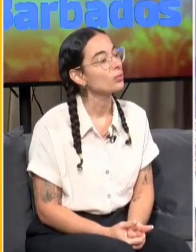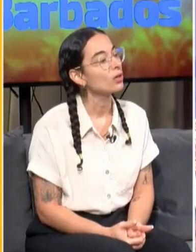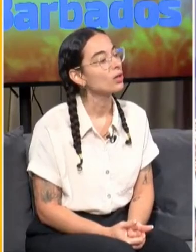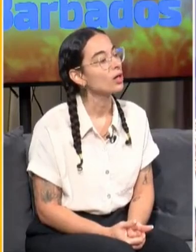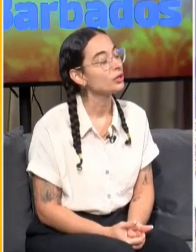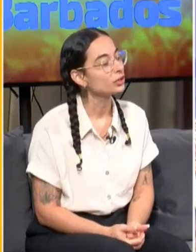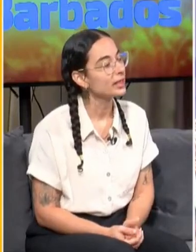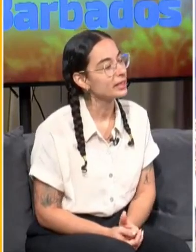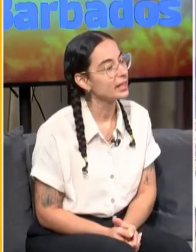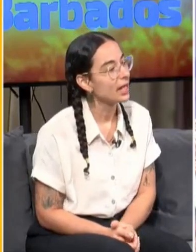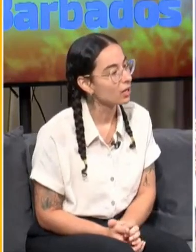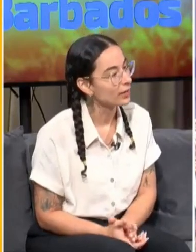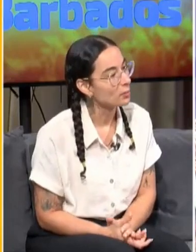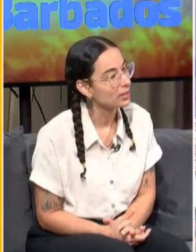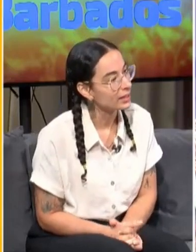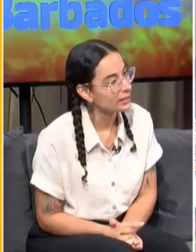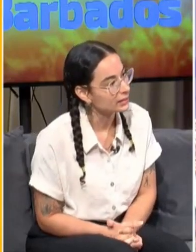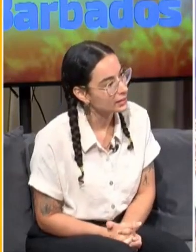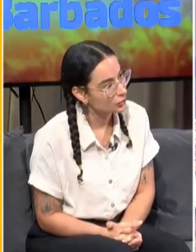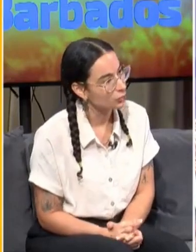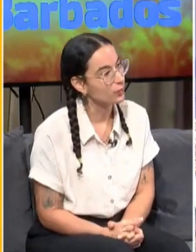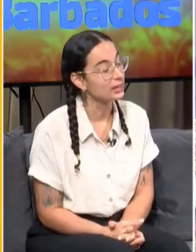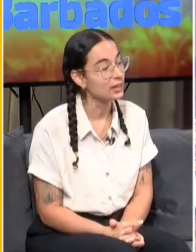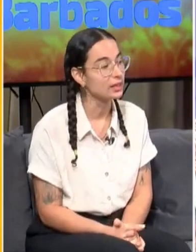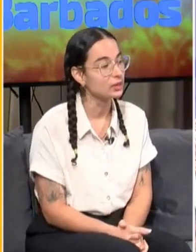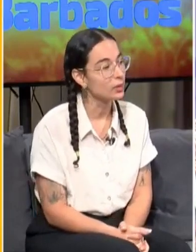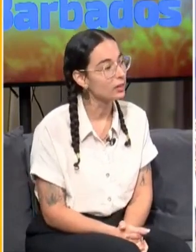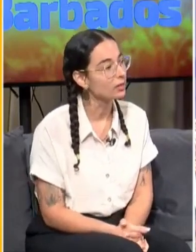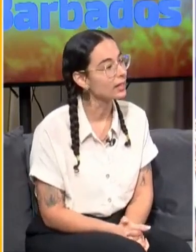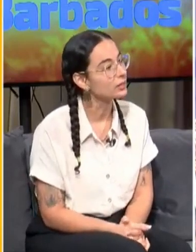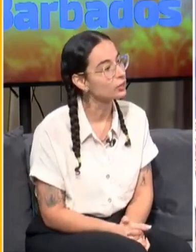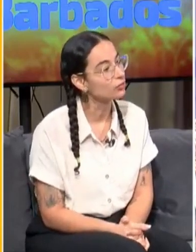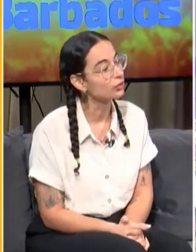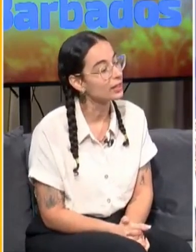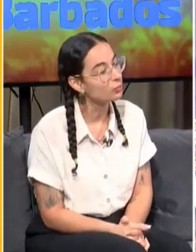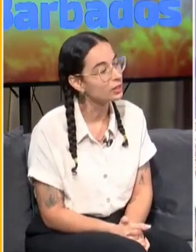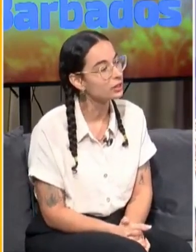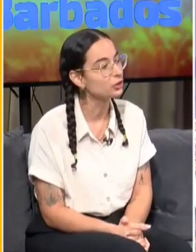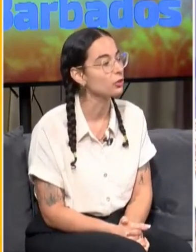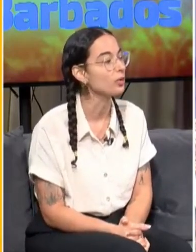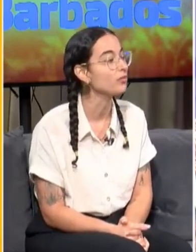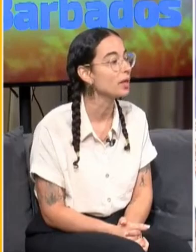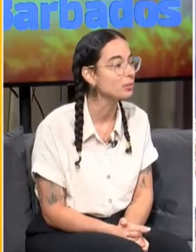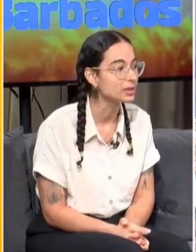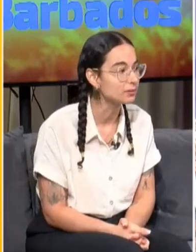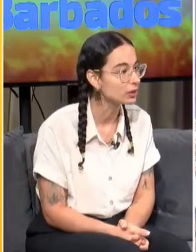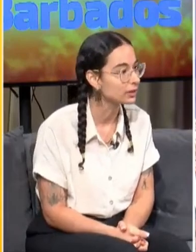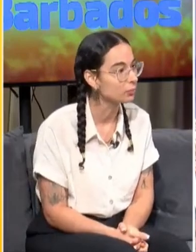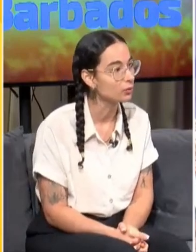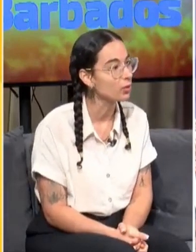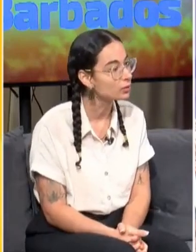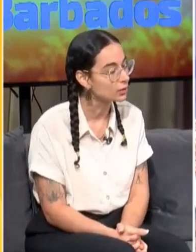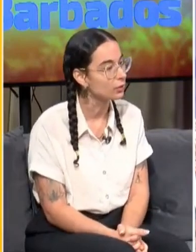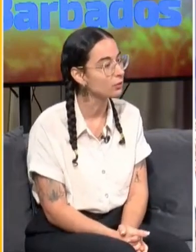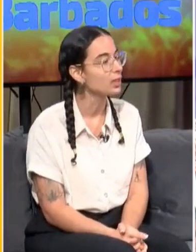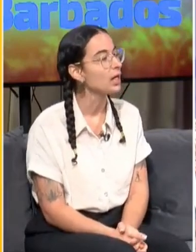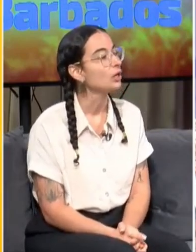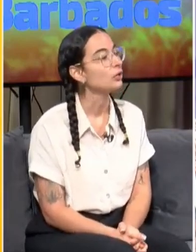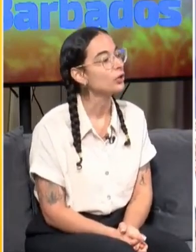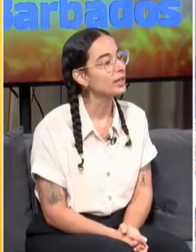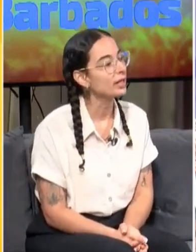so understanding how that plays into identity as well. And so for language, with families, for example,